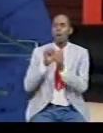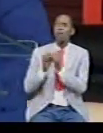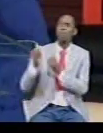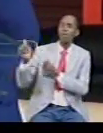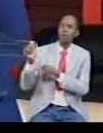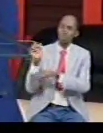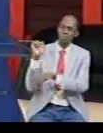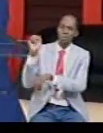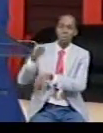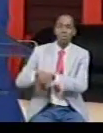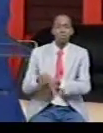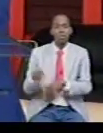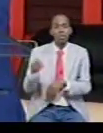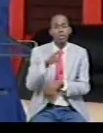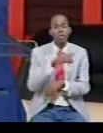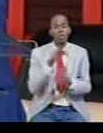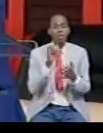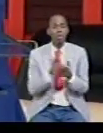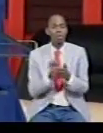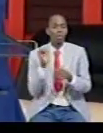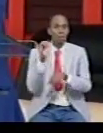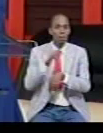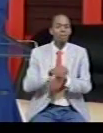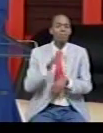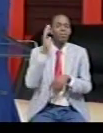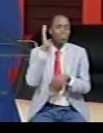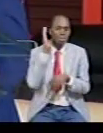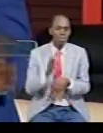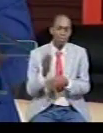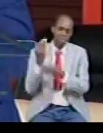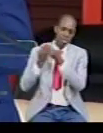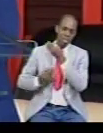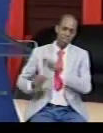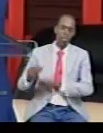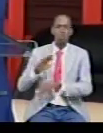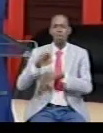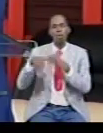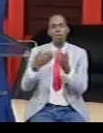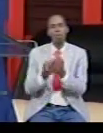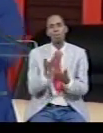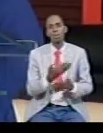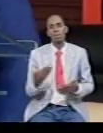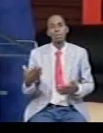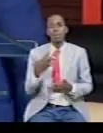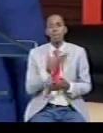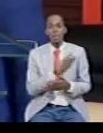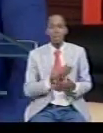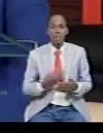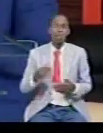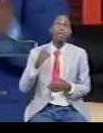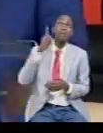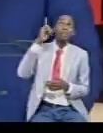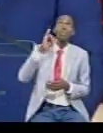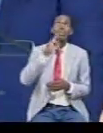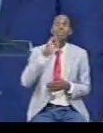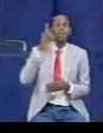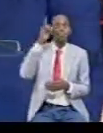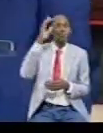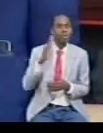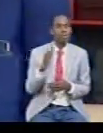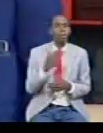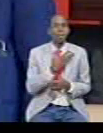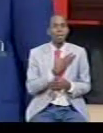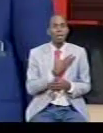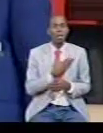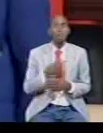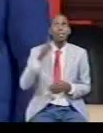overcome. He that overcometh shall inherit all things, and I'll be his God, and he shall be